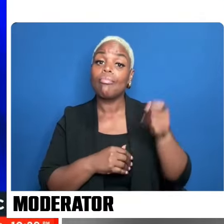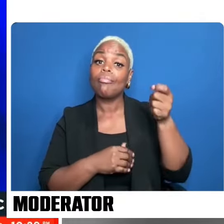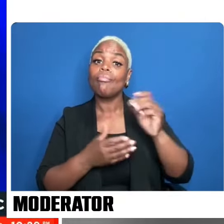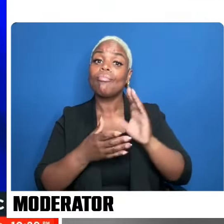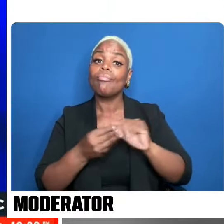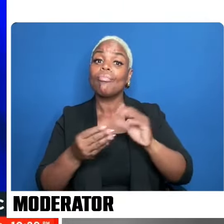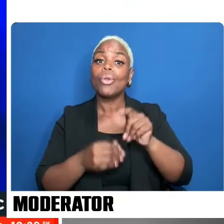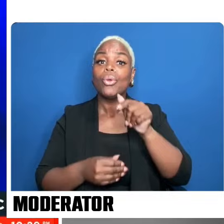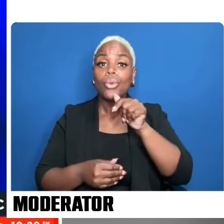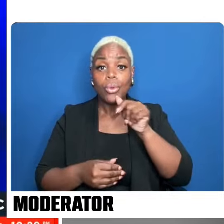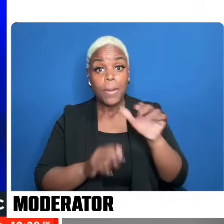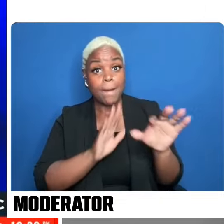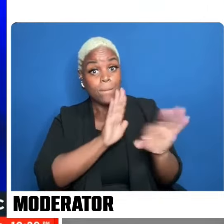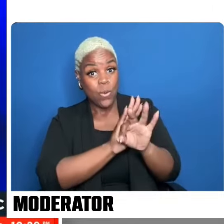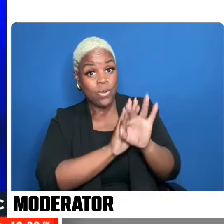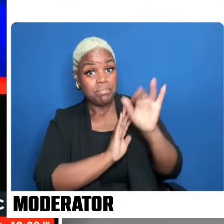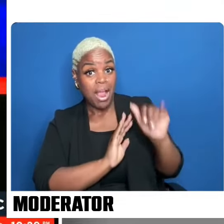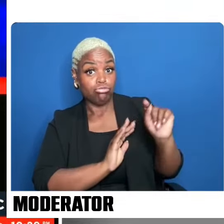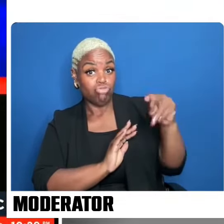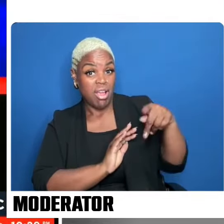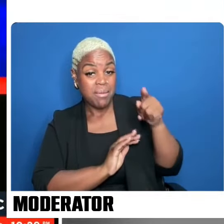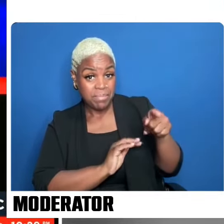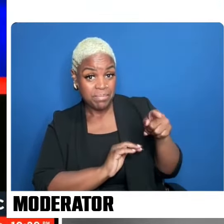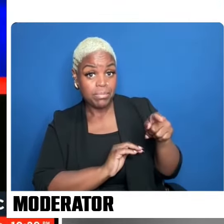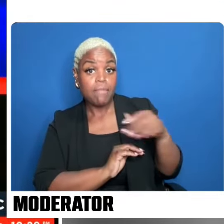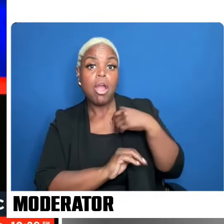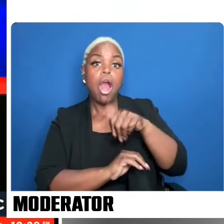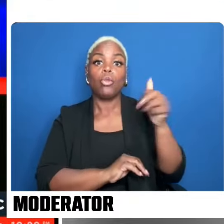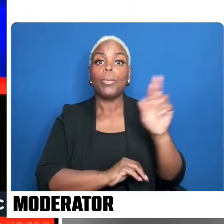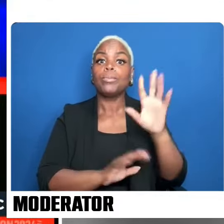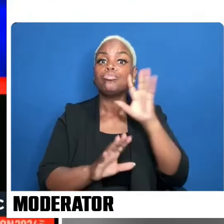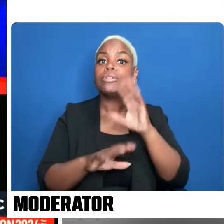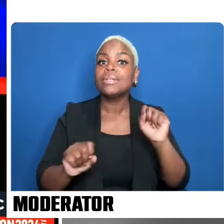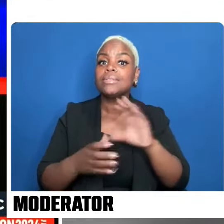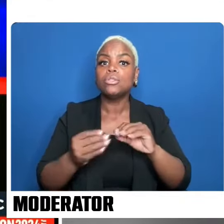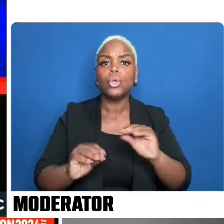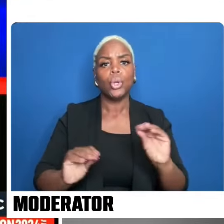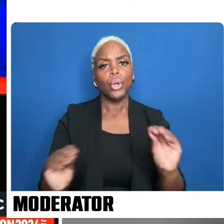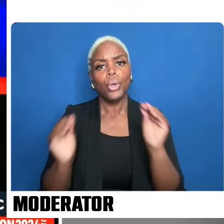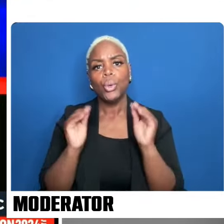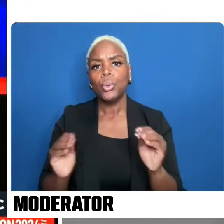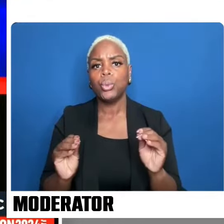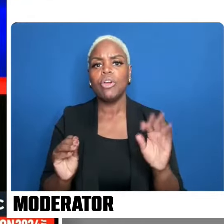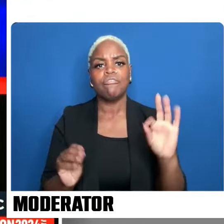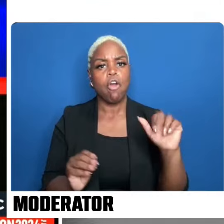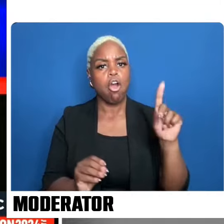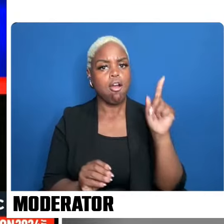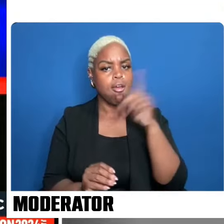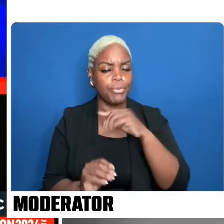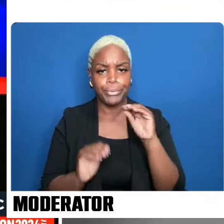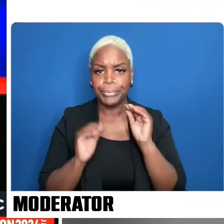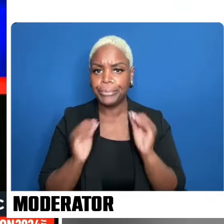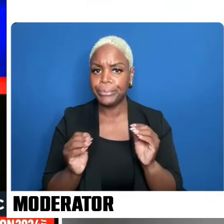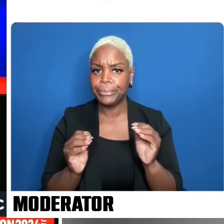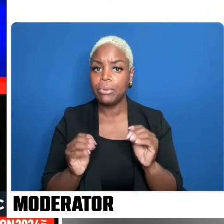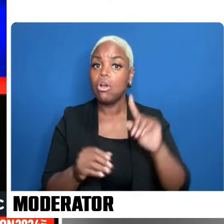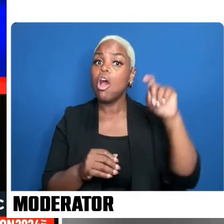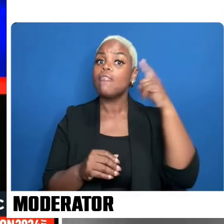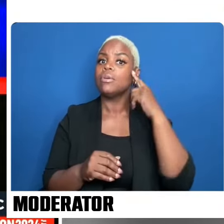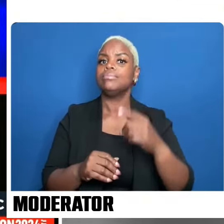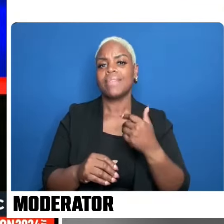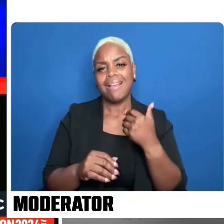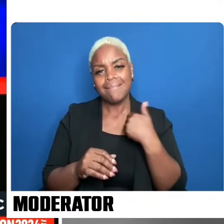no widespread fraud. The governors of every state in the nation, Republicans and Democrats,